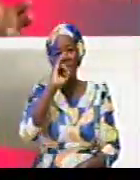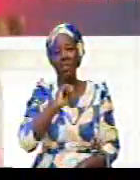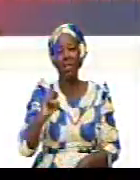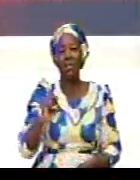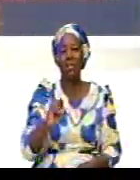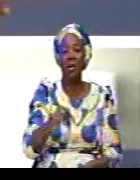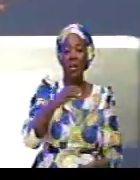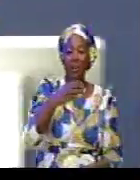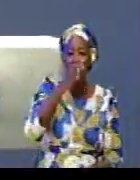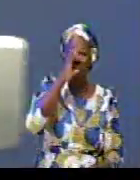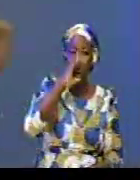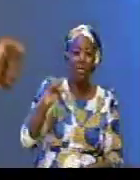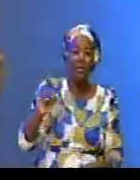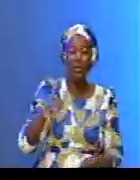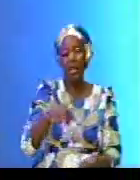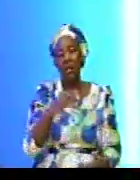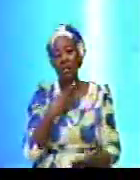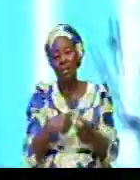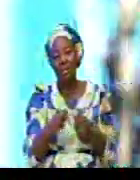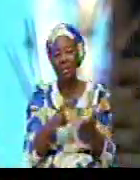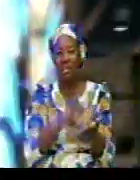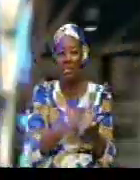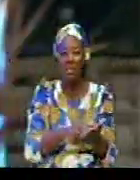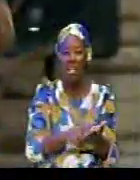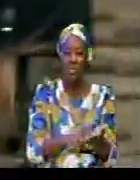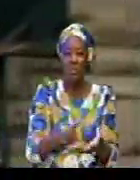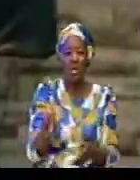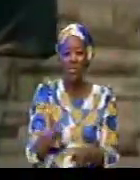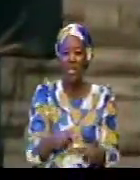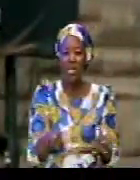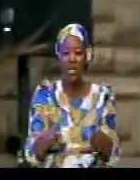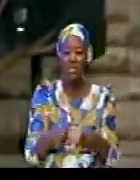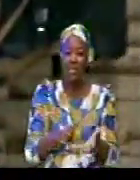where they are, you know, drinking and dancing in the